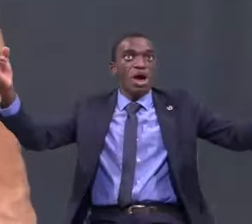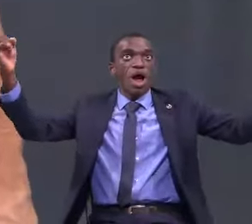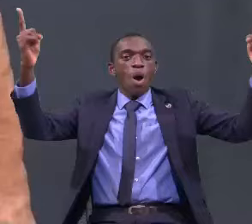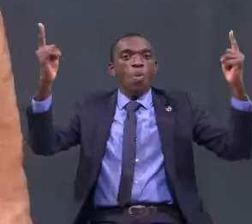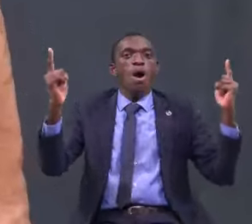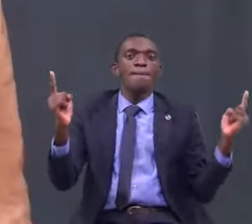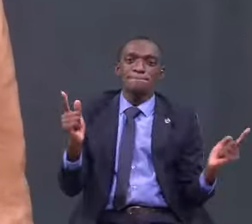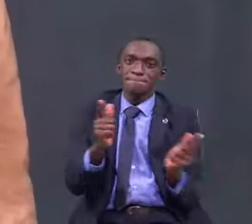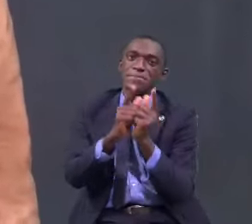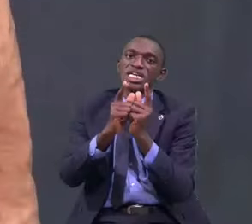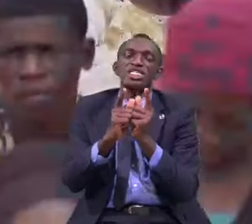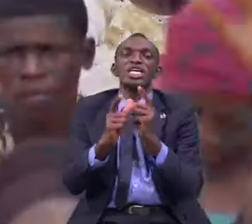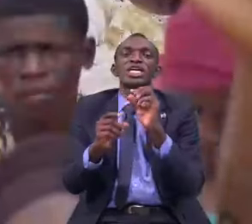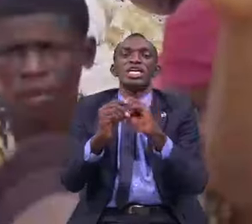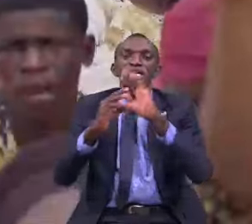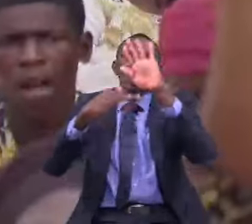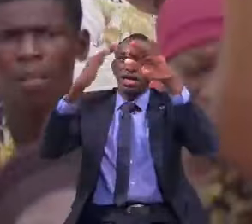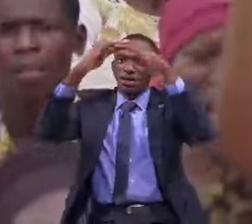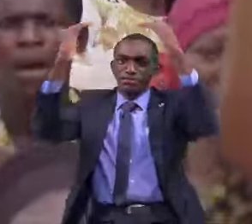I will see you, I will see you.